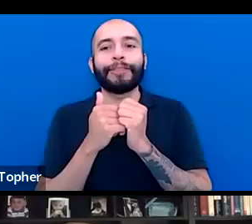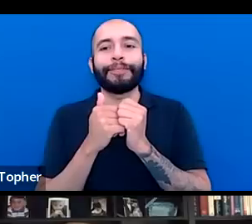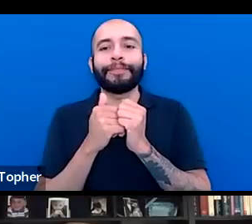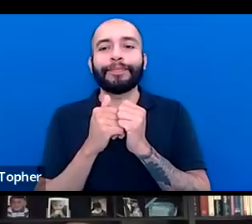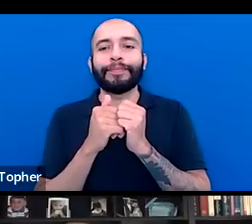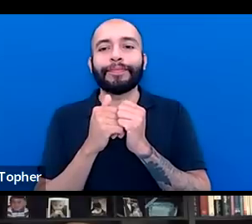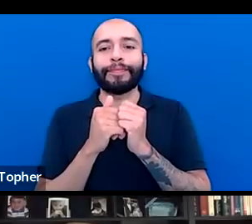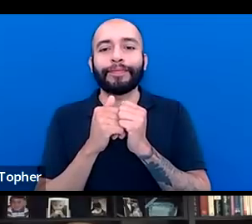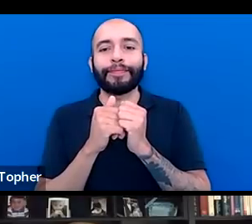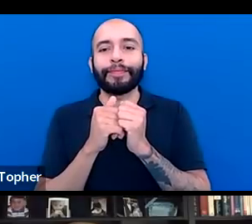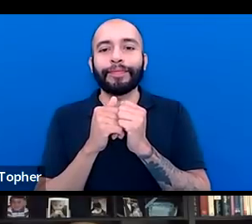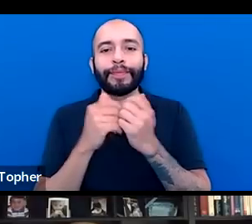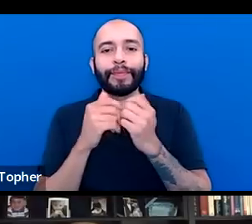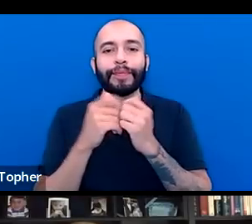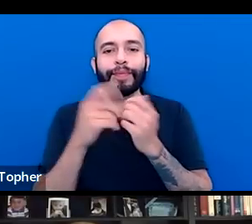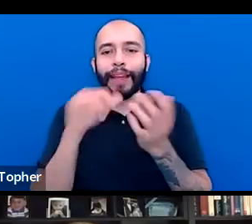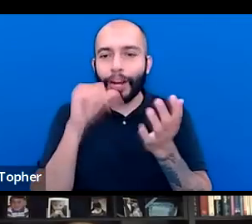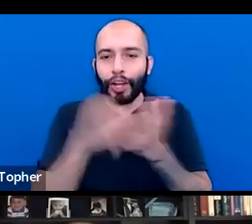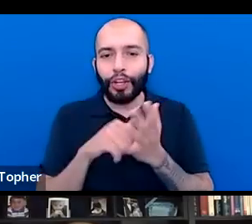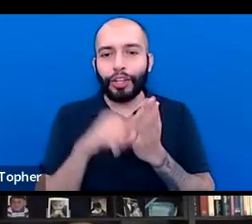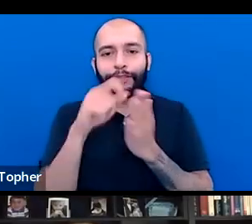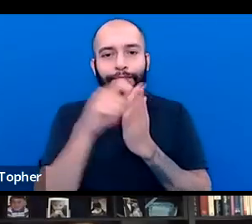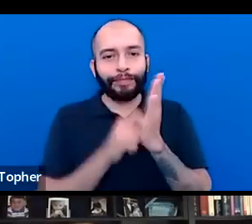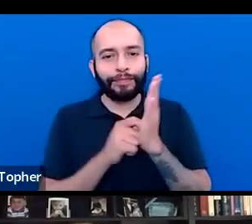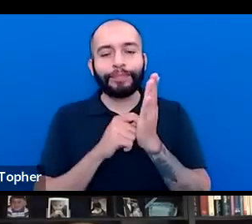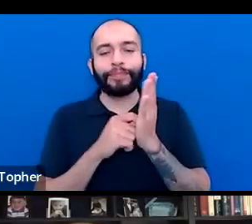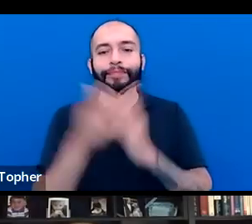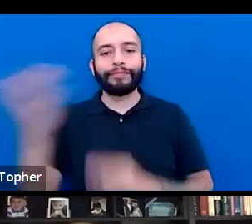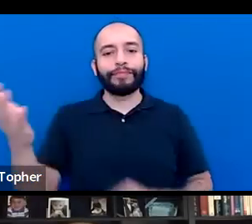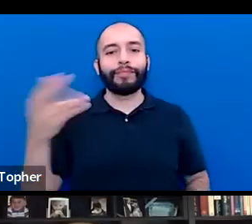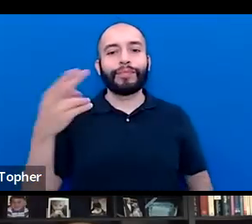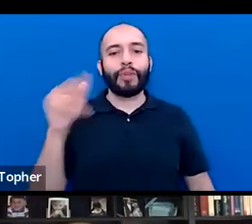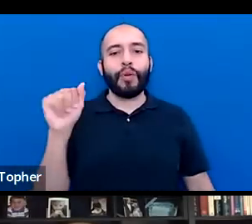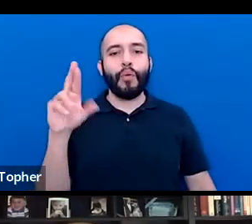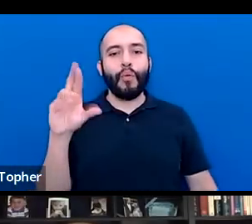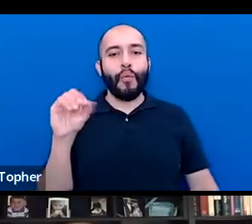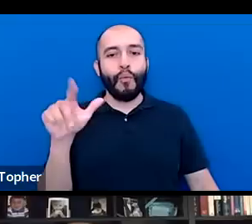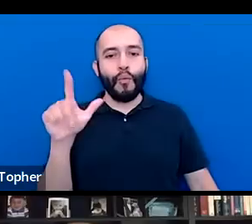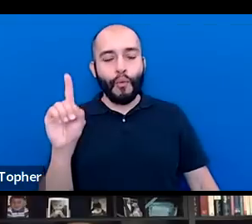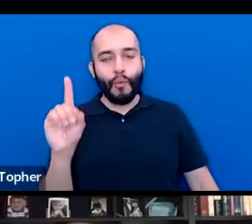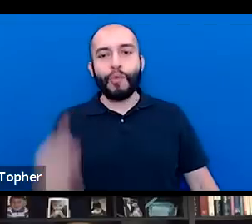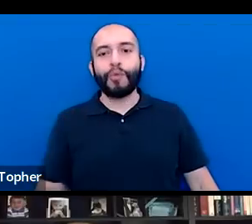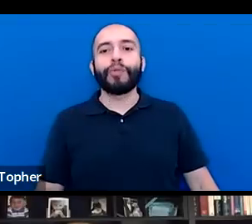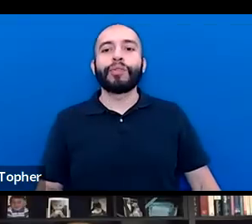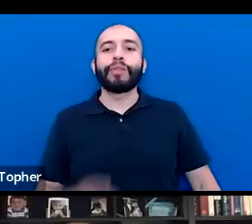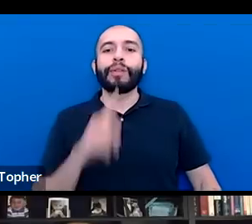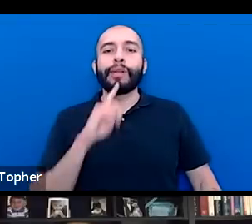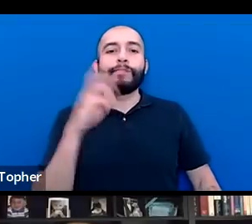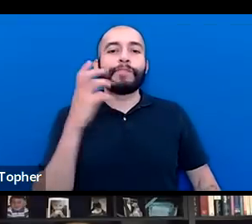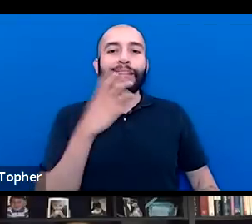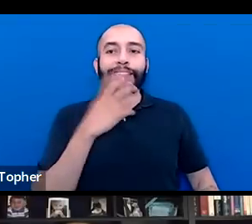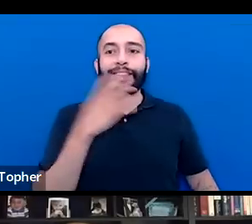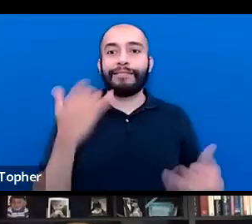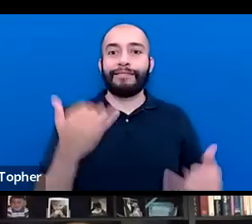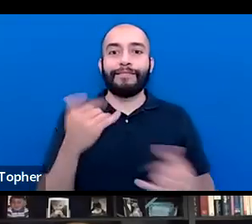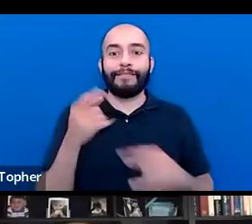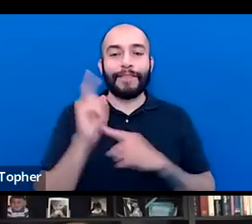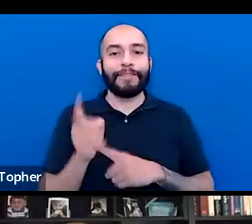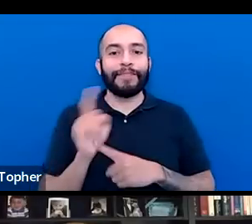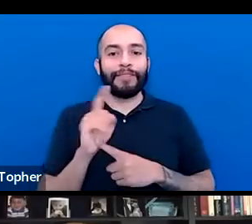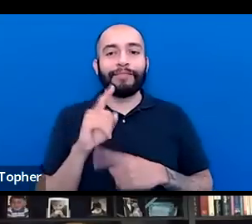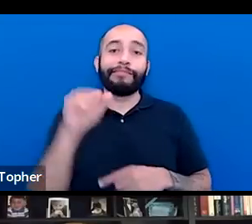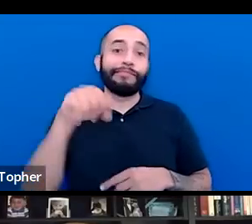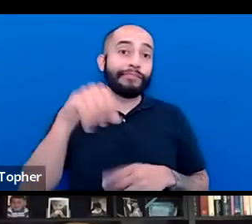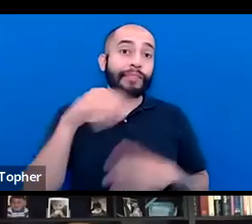about the moment right now is that, you know, for as much fear as there is, everybody's already been inoculated because, you know, companies aren't original.